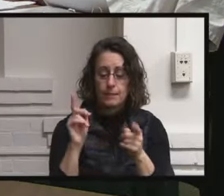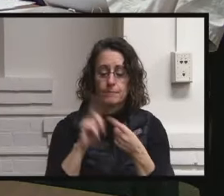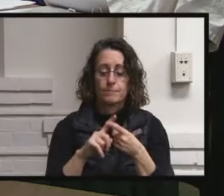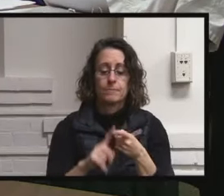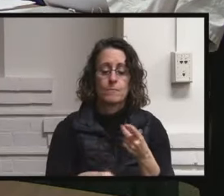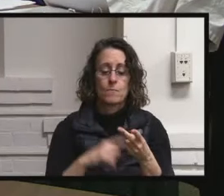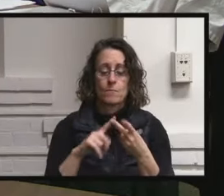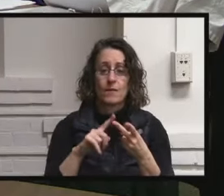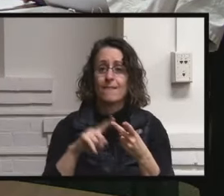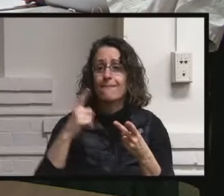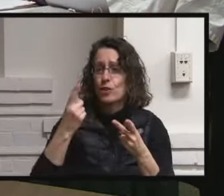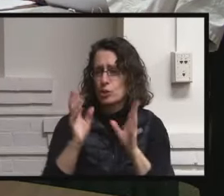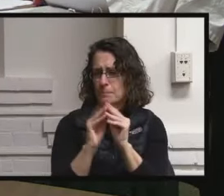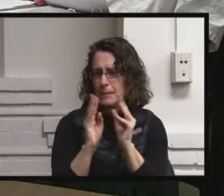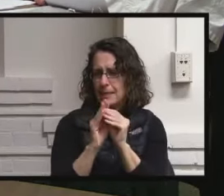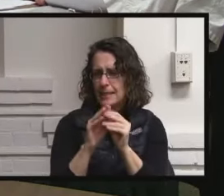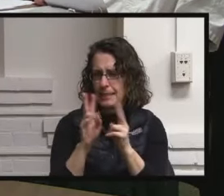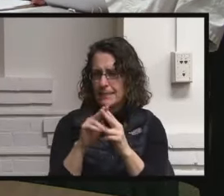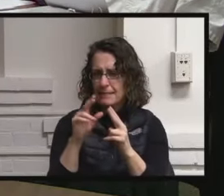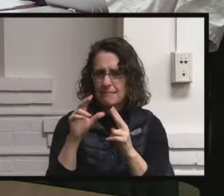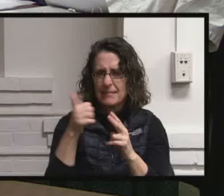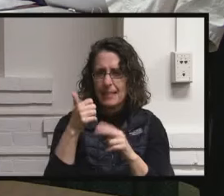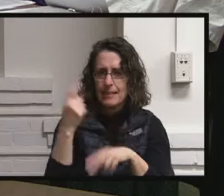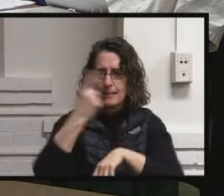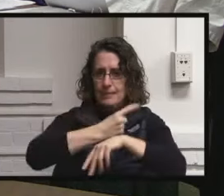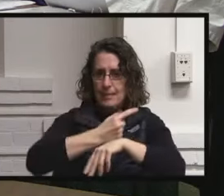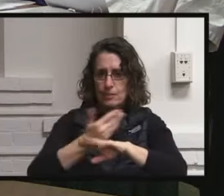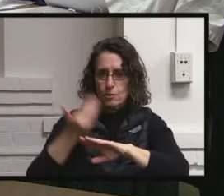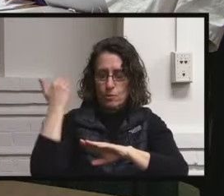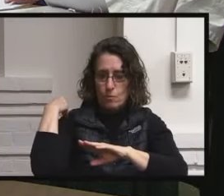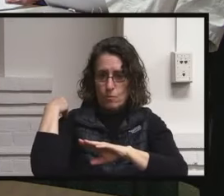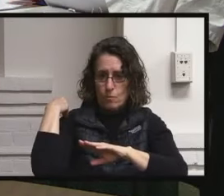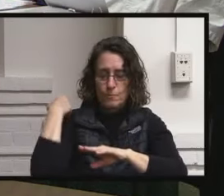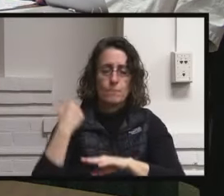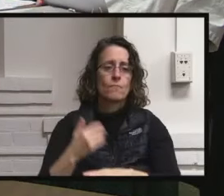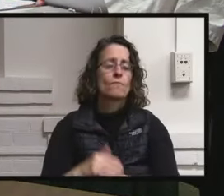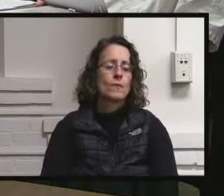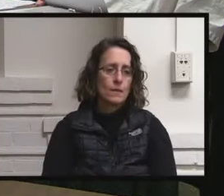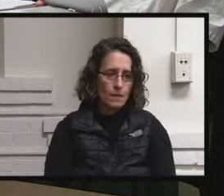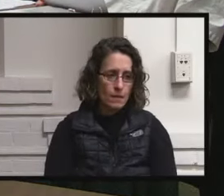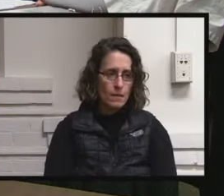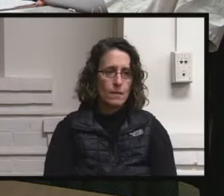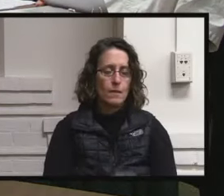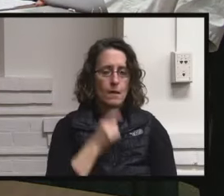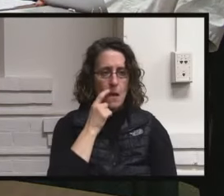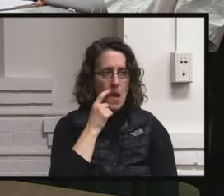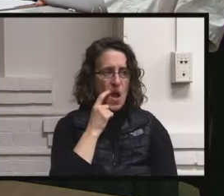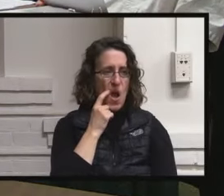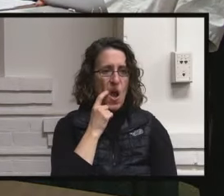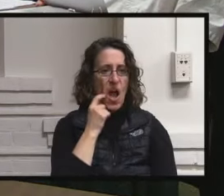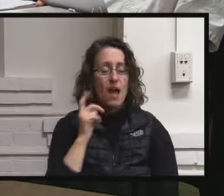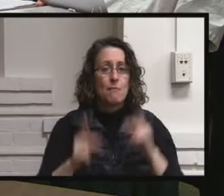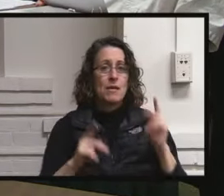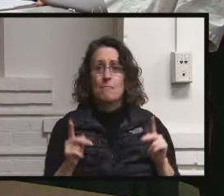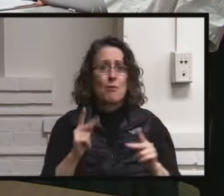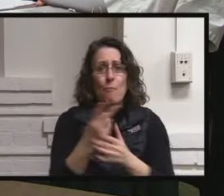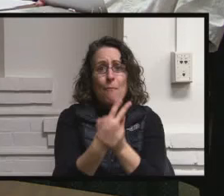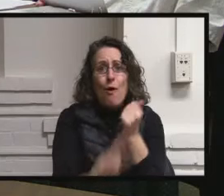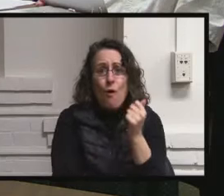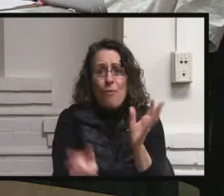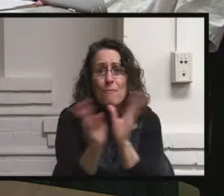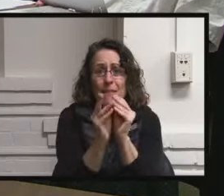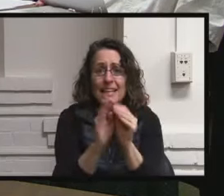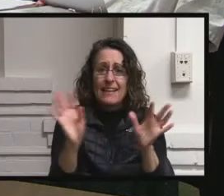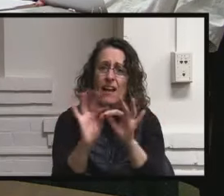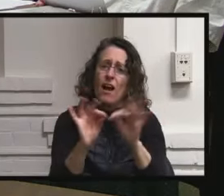fire facilities meeting 10 days ago, we heard comments about growing the grand list and